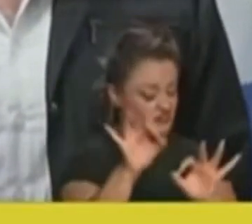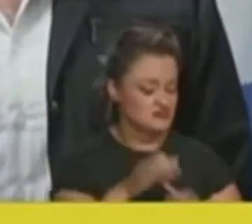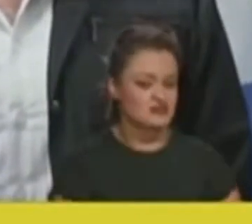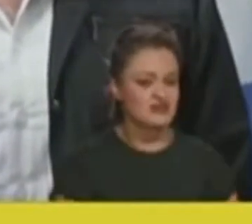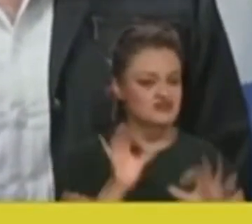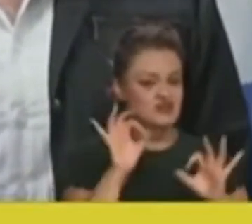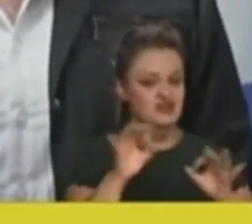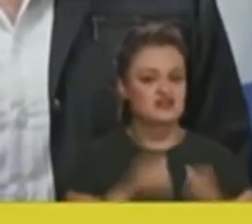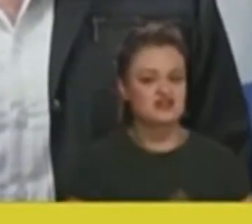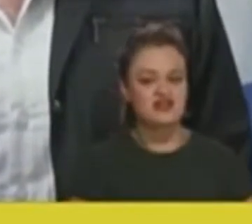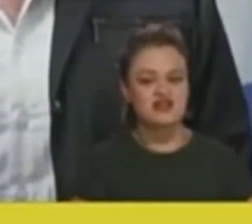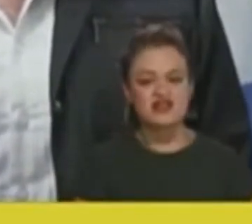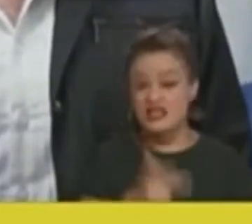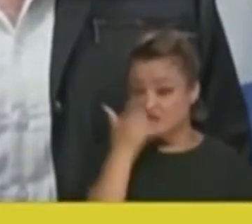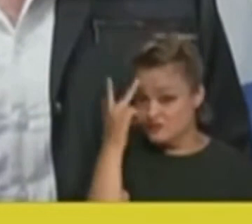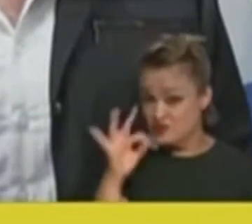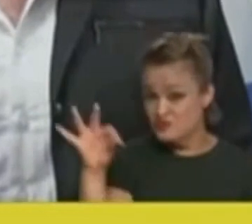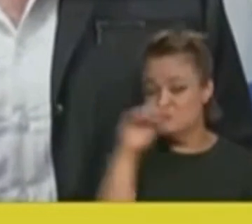them. Please.